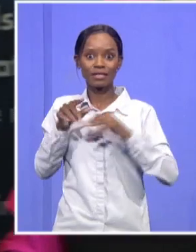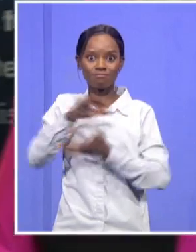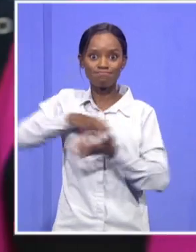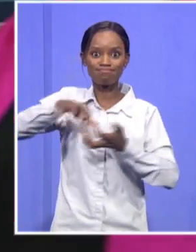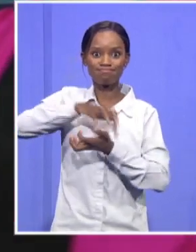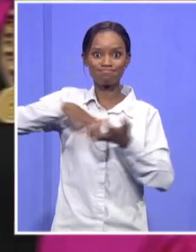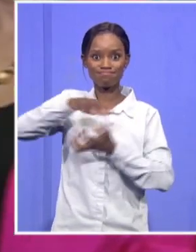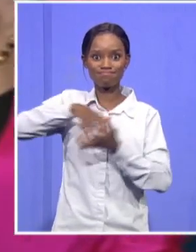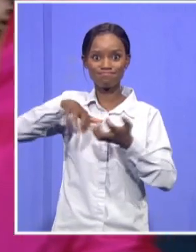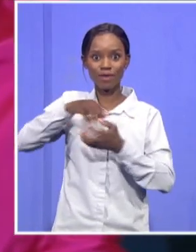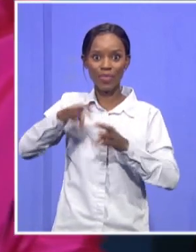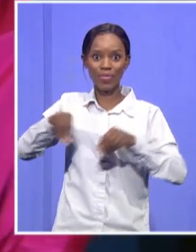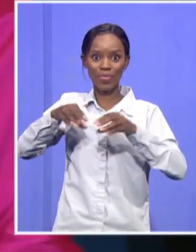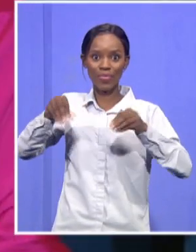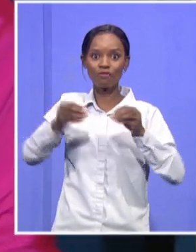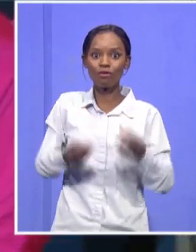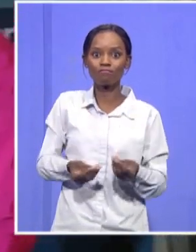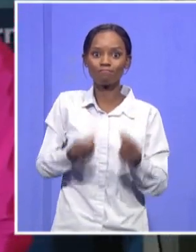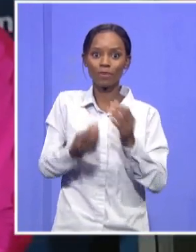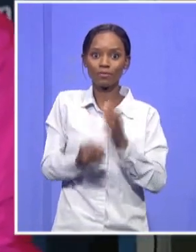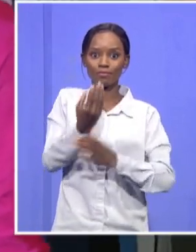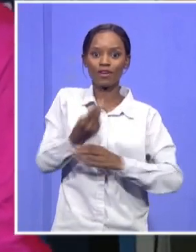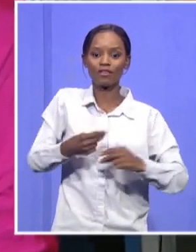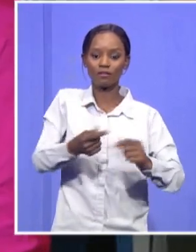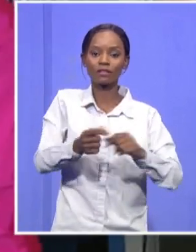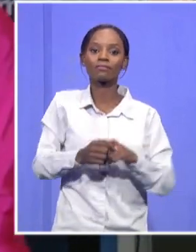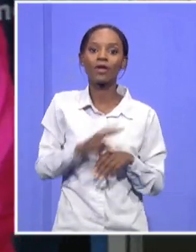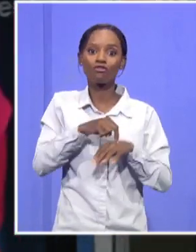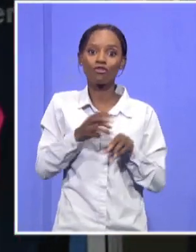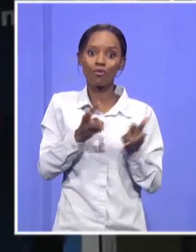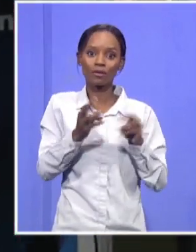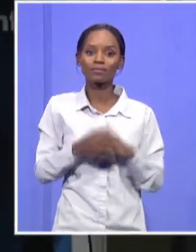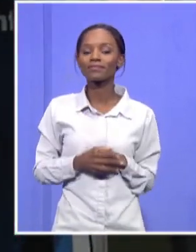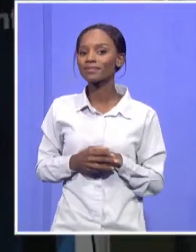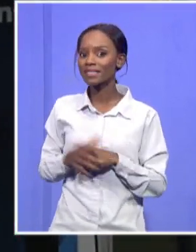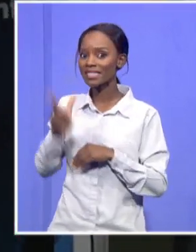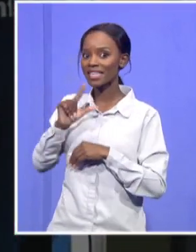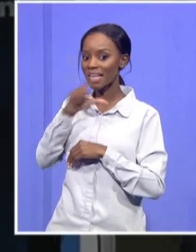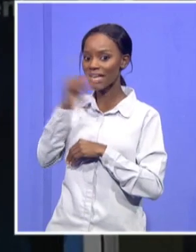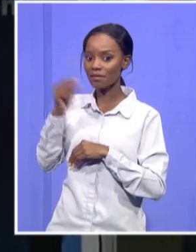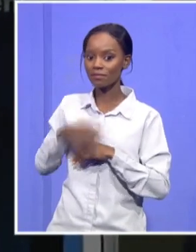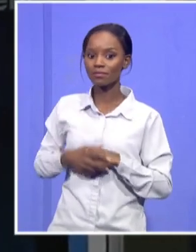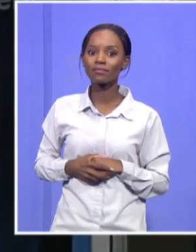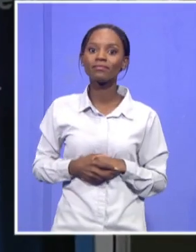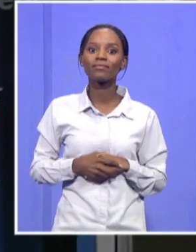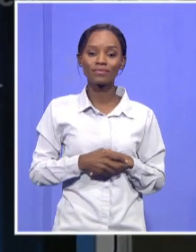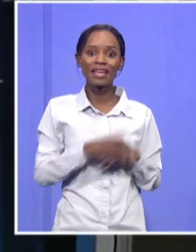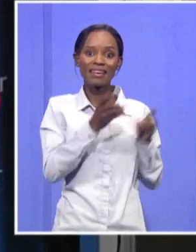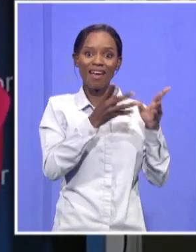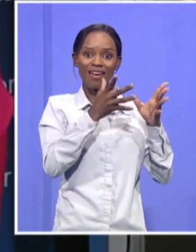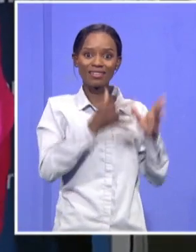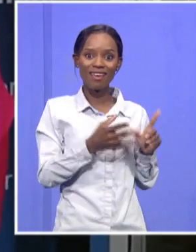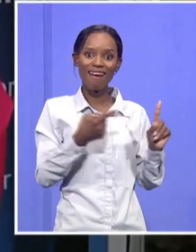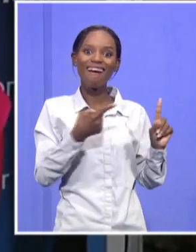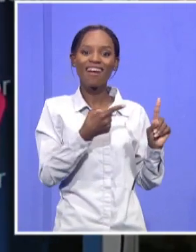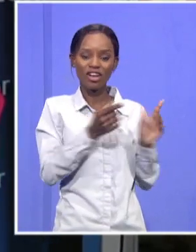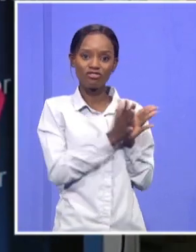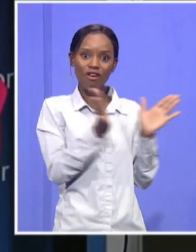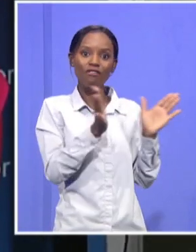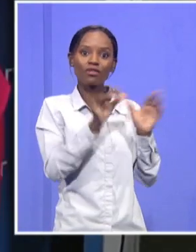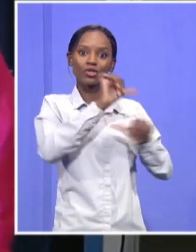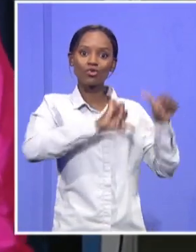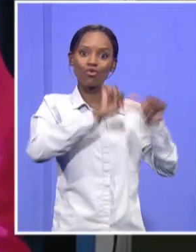other conversations. Ma'am, I'm going to ask you to give me your name. Gabriela Ramos, and I'm Assistant Director General for Social and Human Sciences